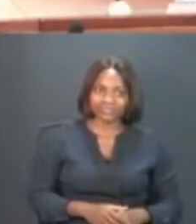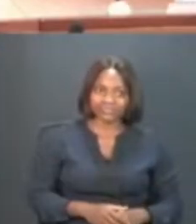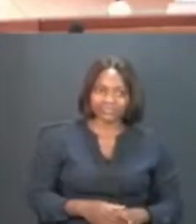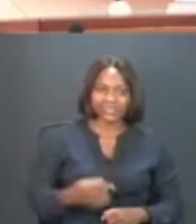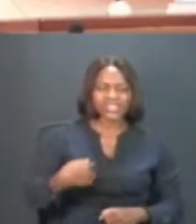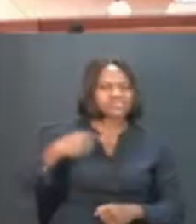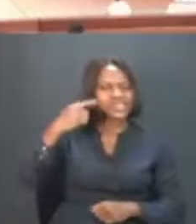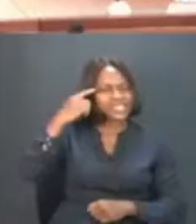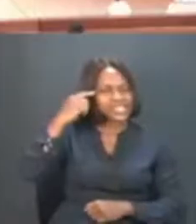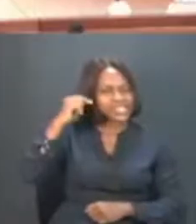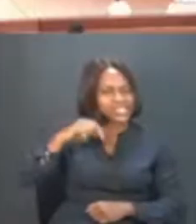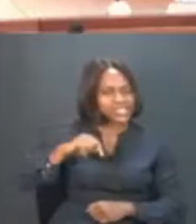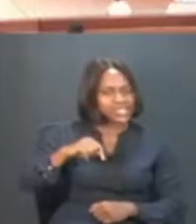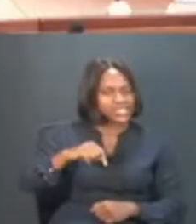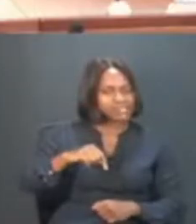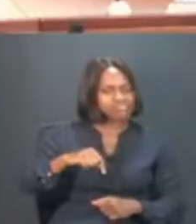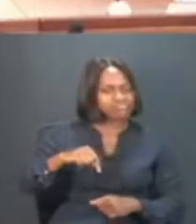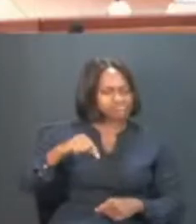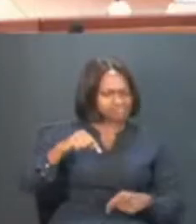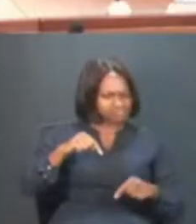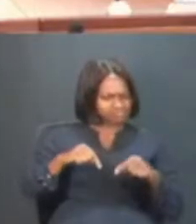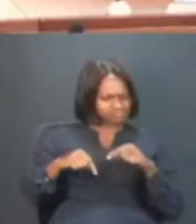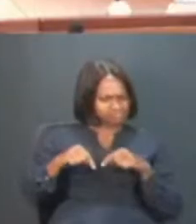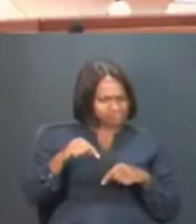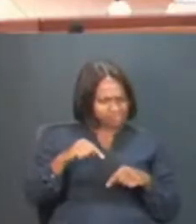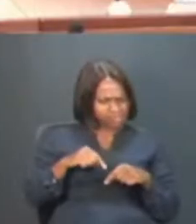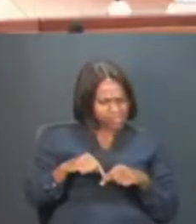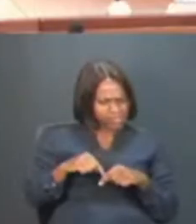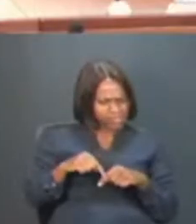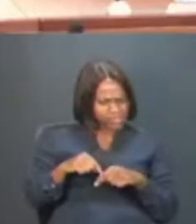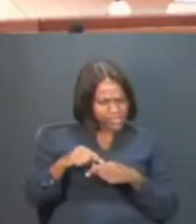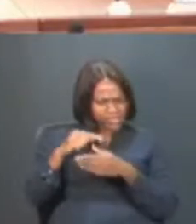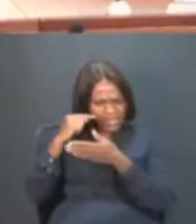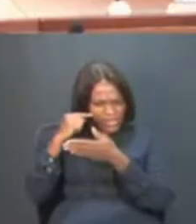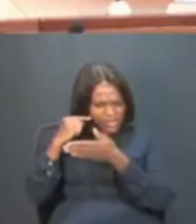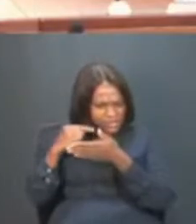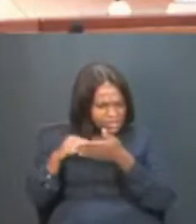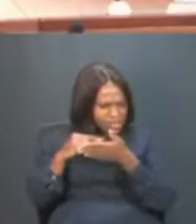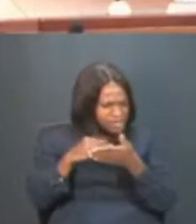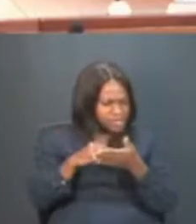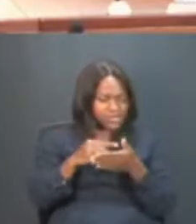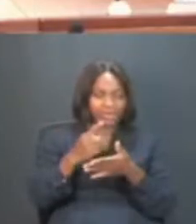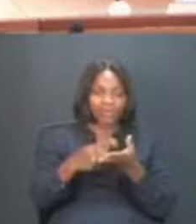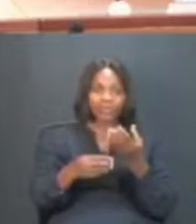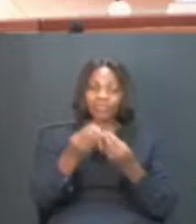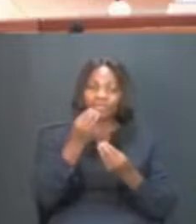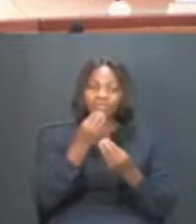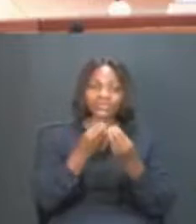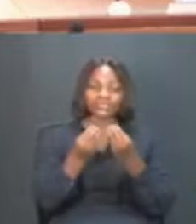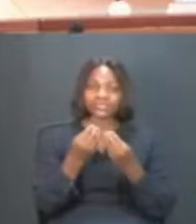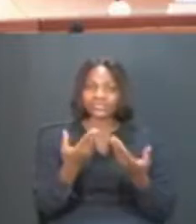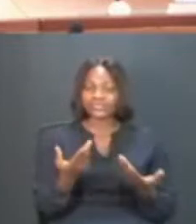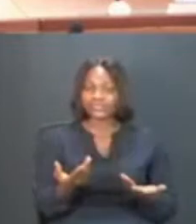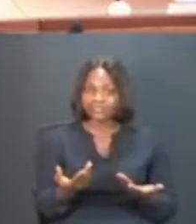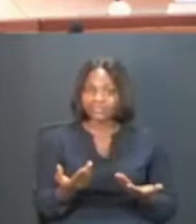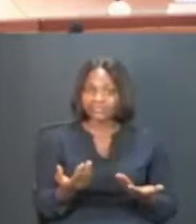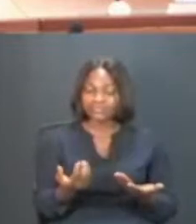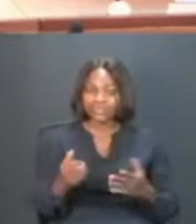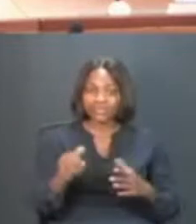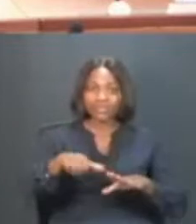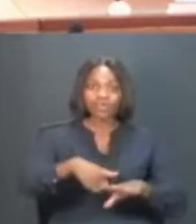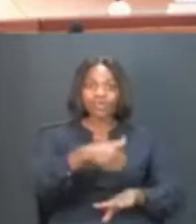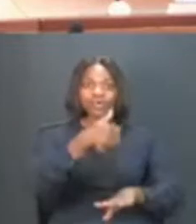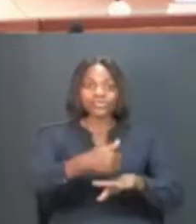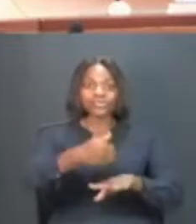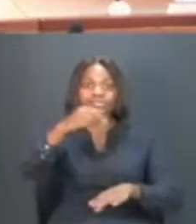back and look properly at what we eat. Our authorities must be up